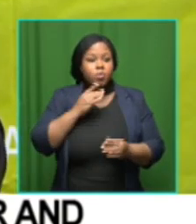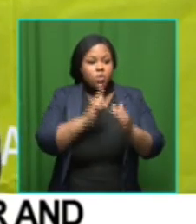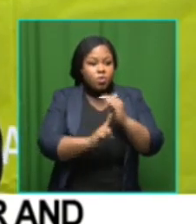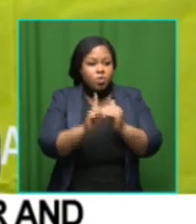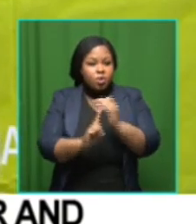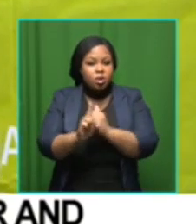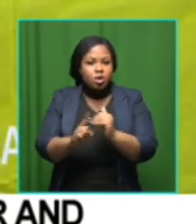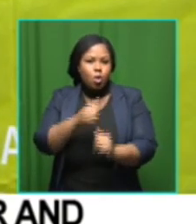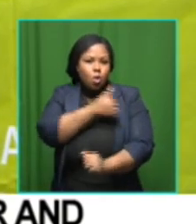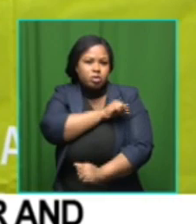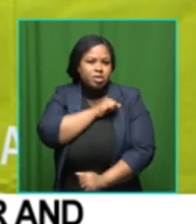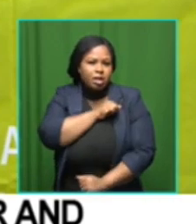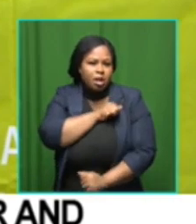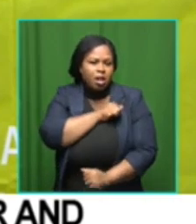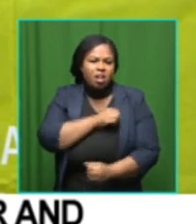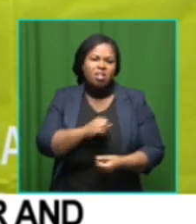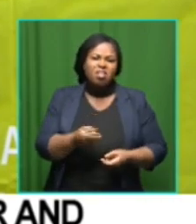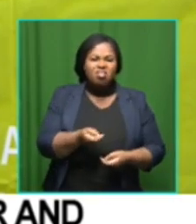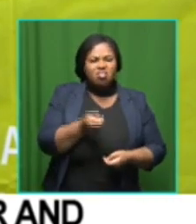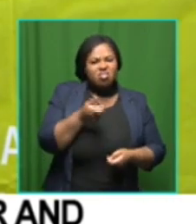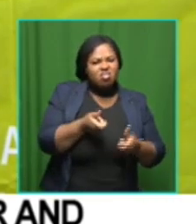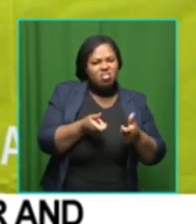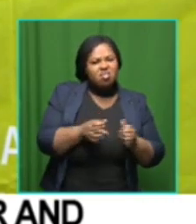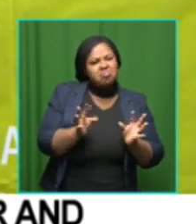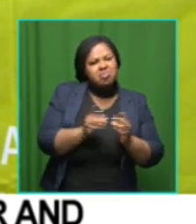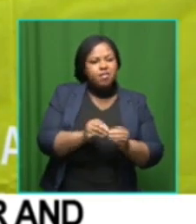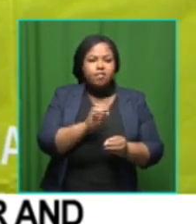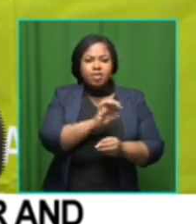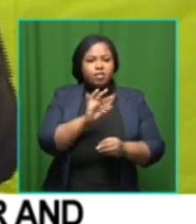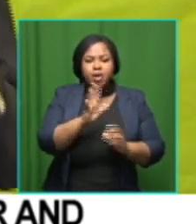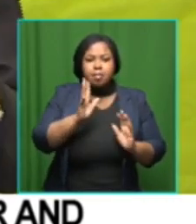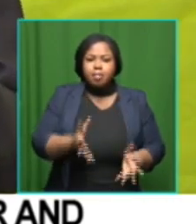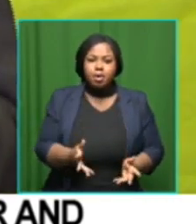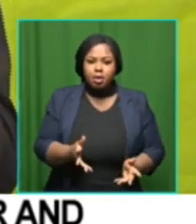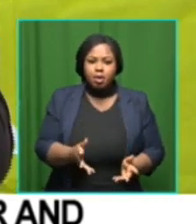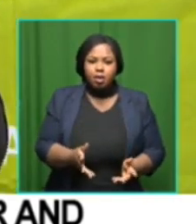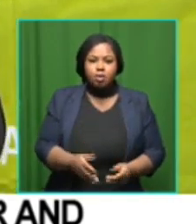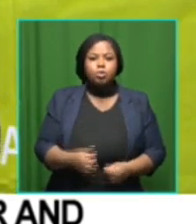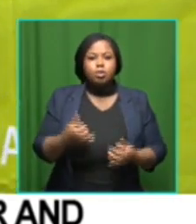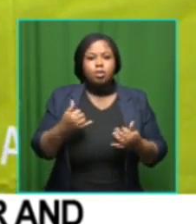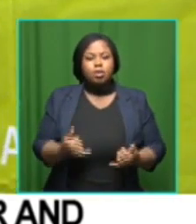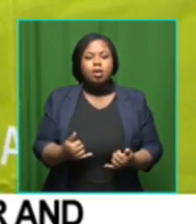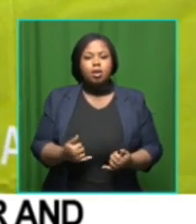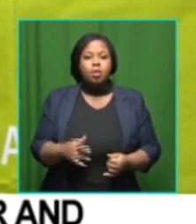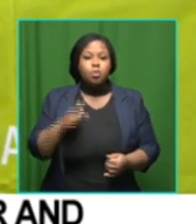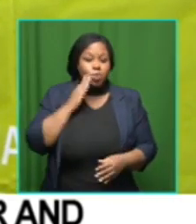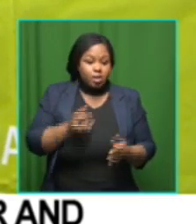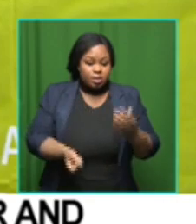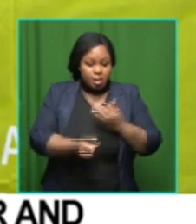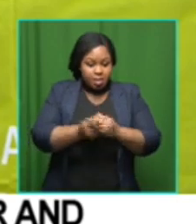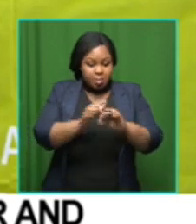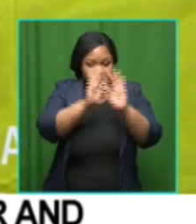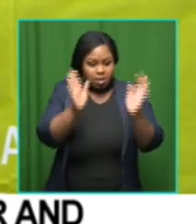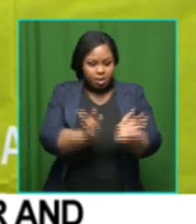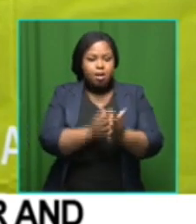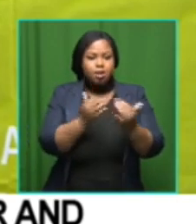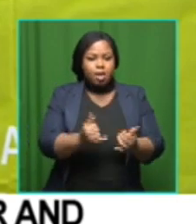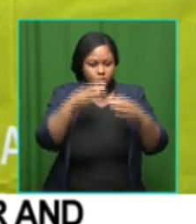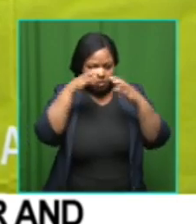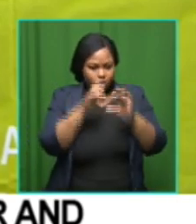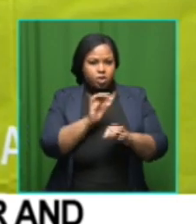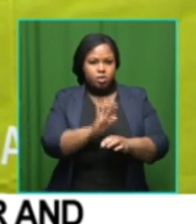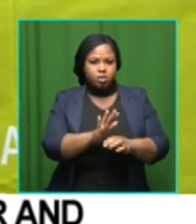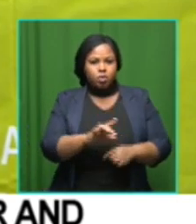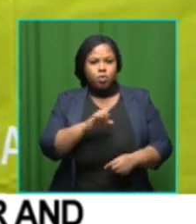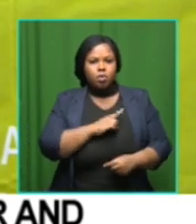hospital, not a very large number. So what is important for us is to say we're dealing with the situation as it stands now. Now, sometimes when you